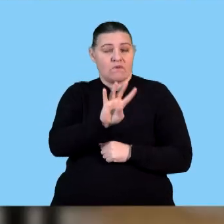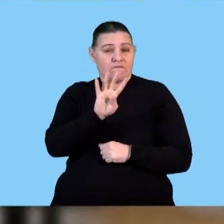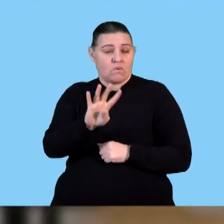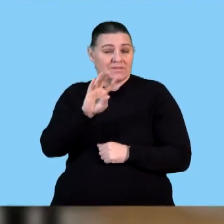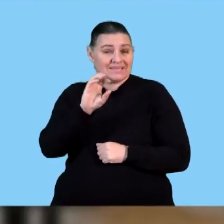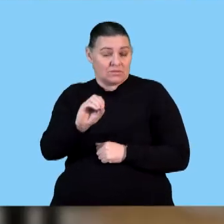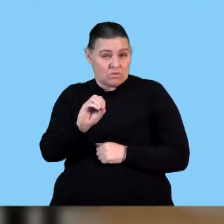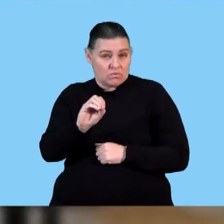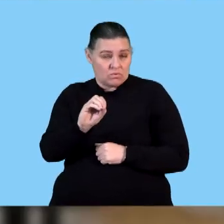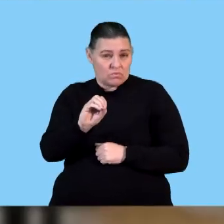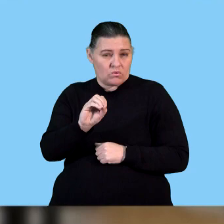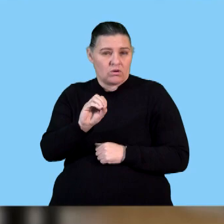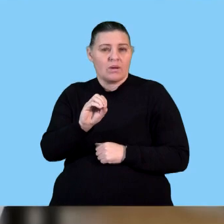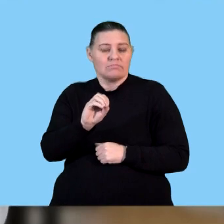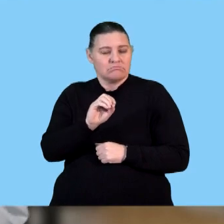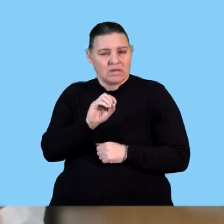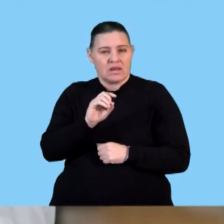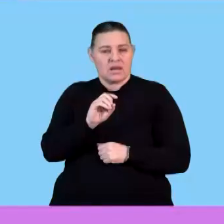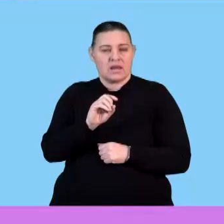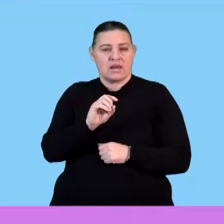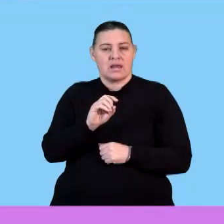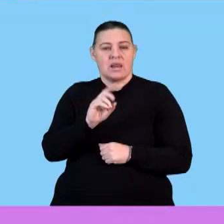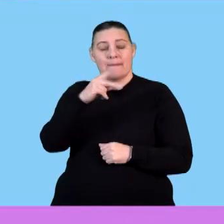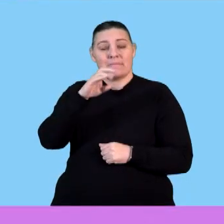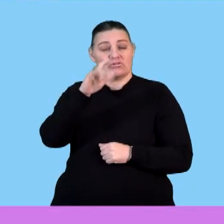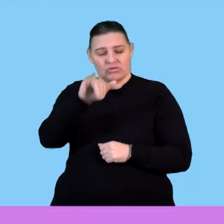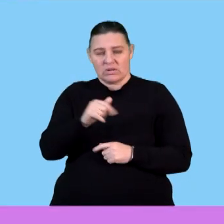answer should just be the remainder. Because this